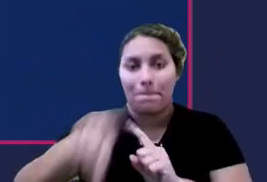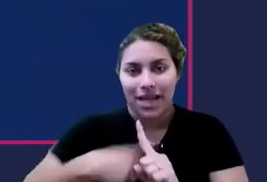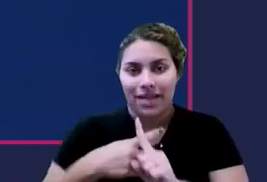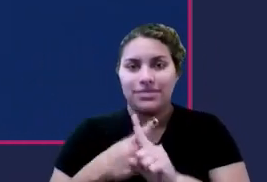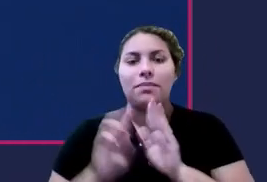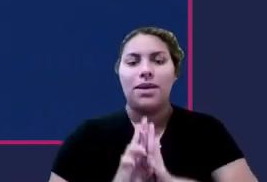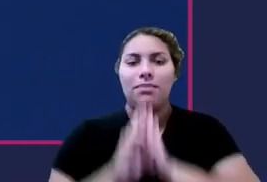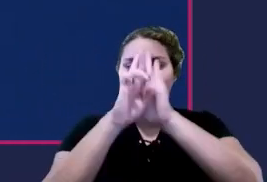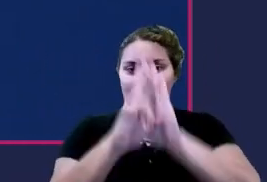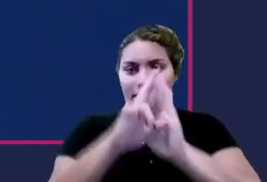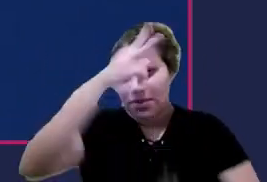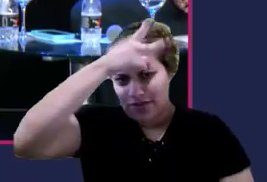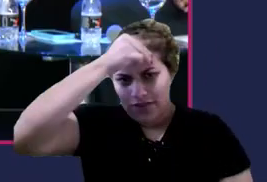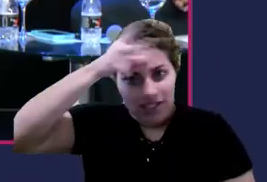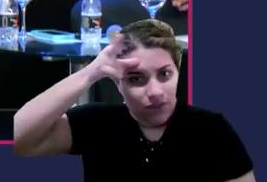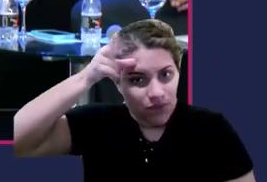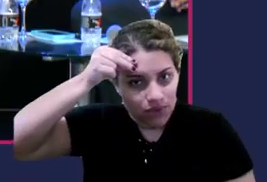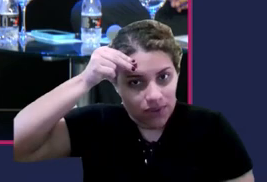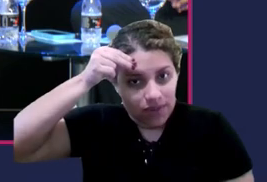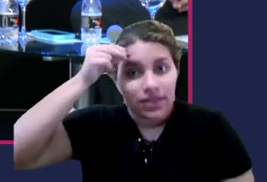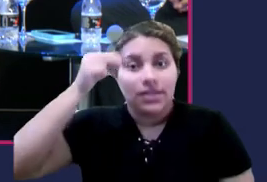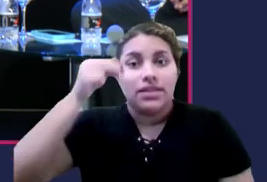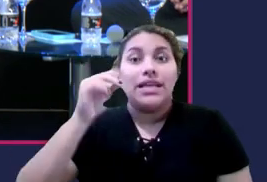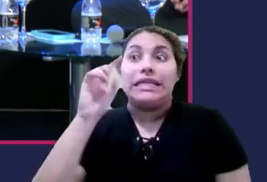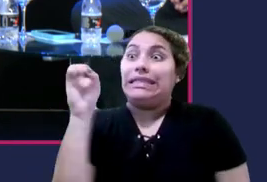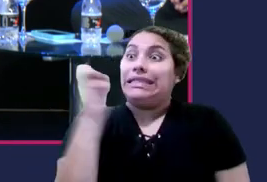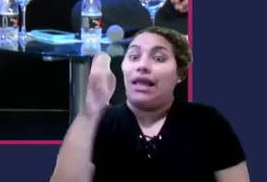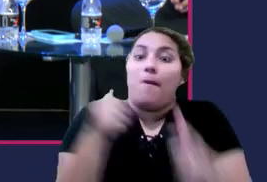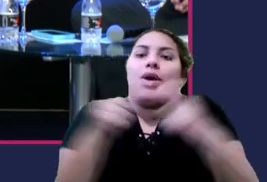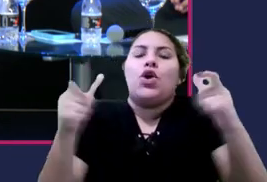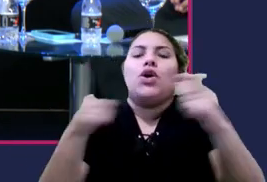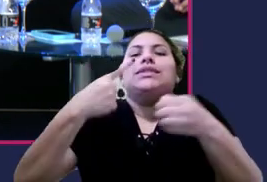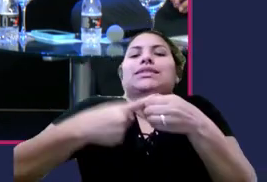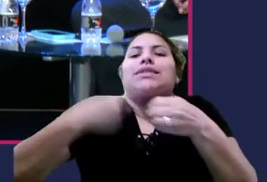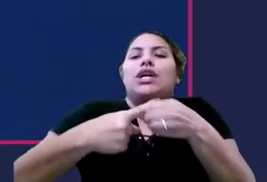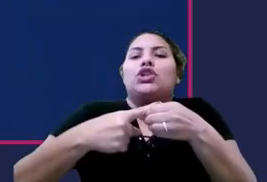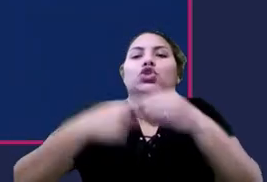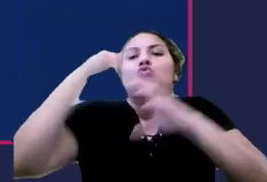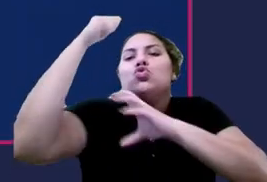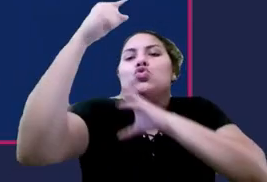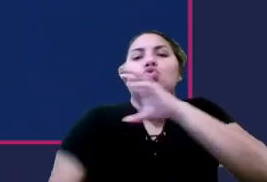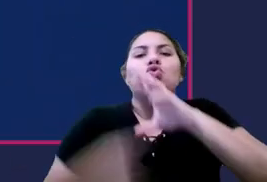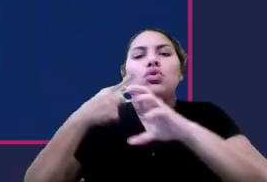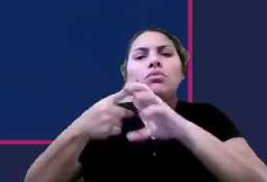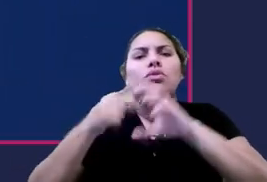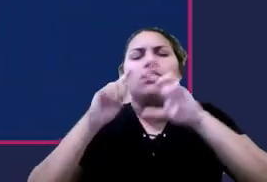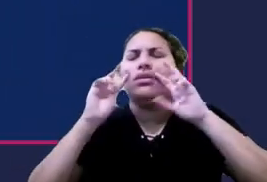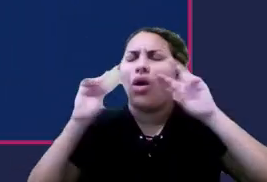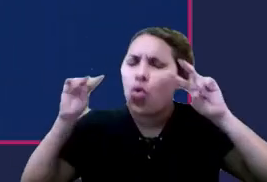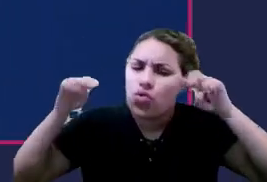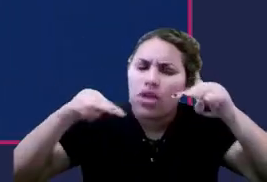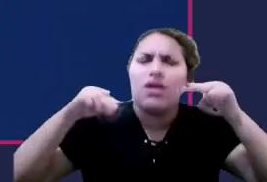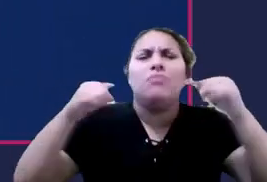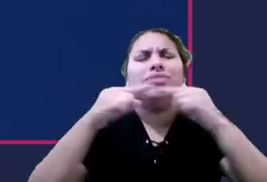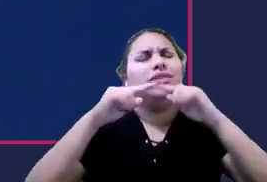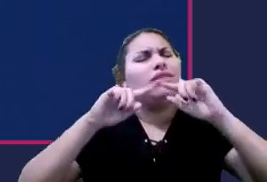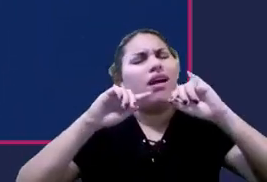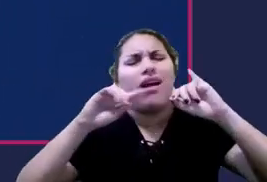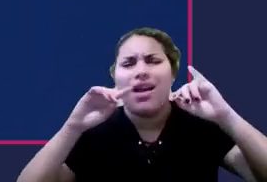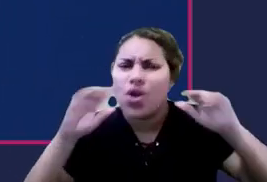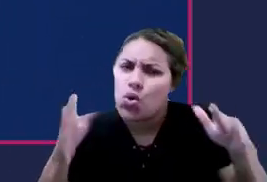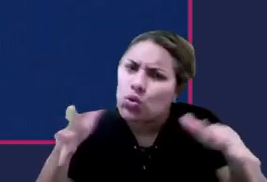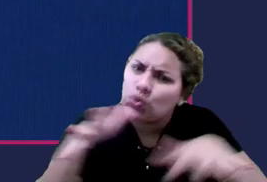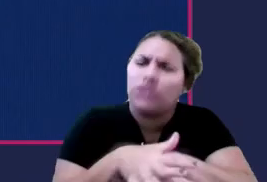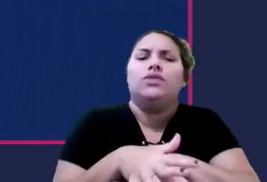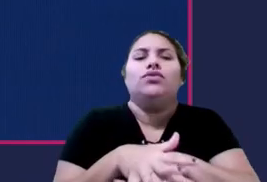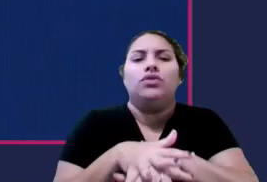hope she brings the award to us. And to represent the mayor of São Paulo, who has a very inclusive outlook. I